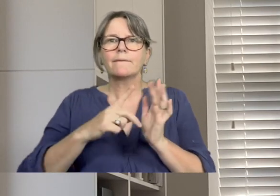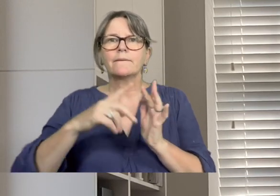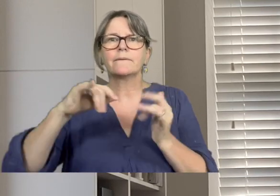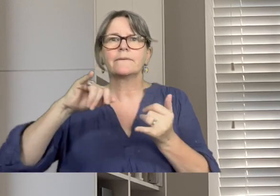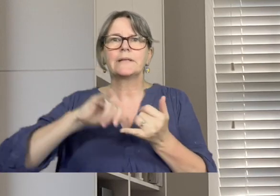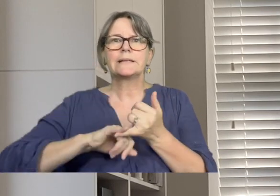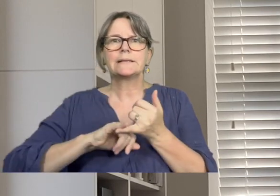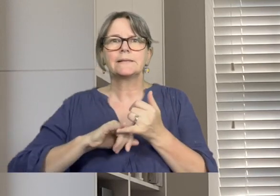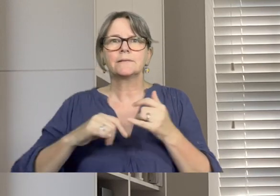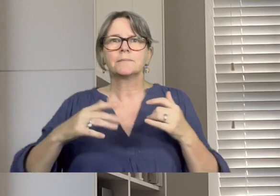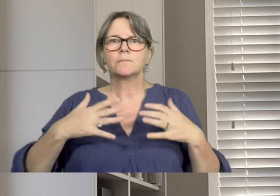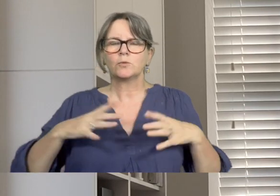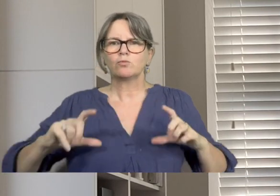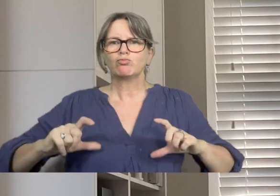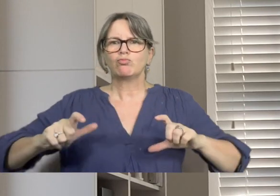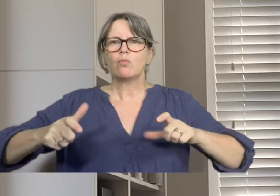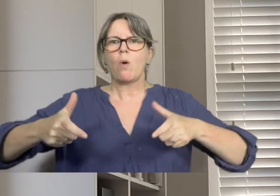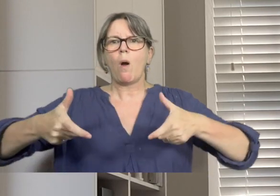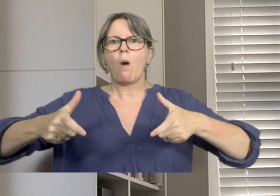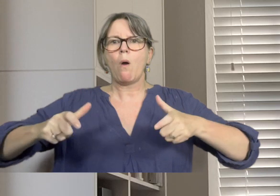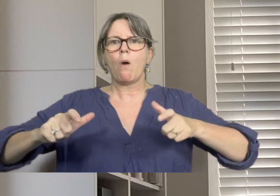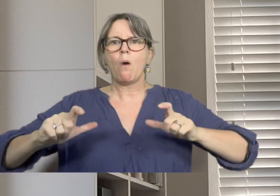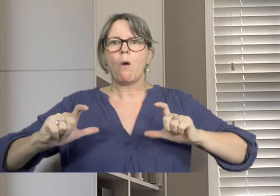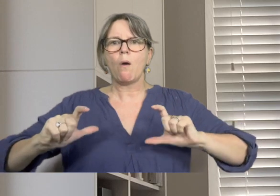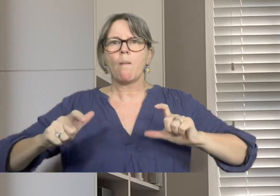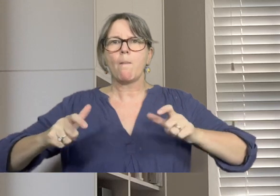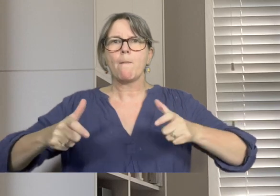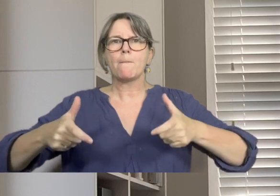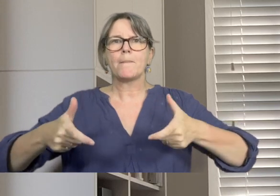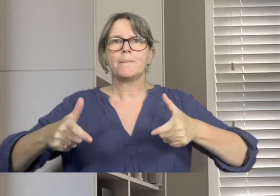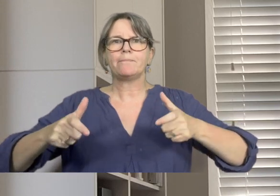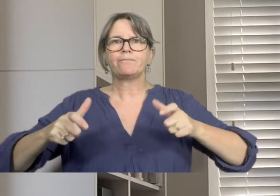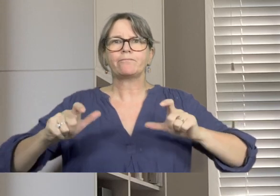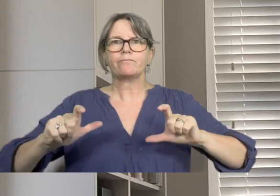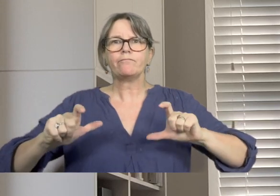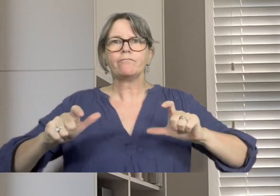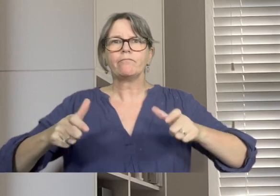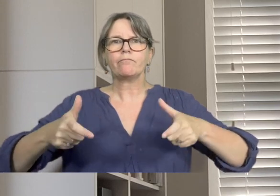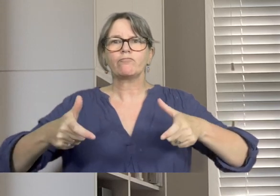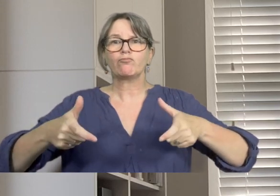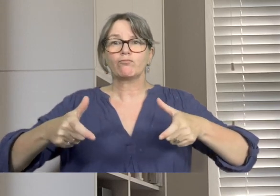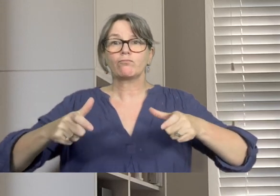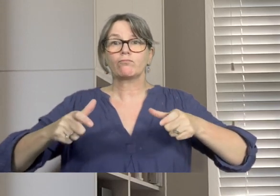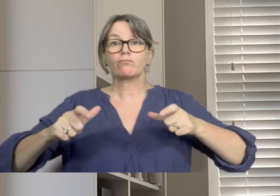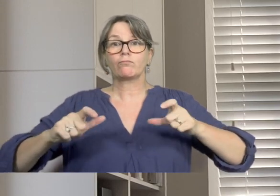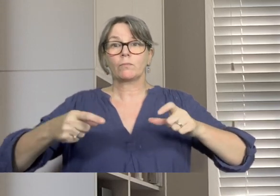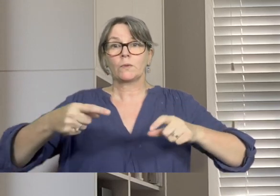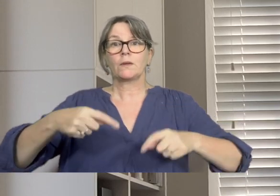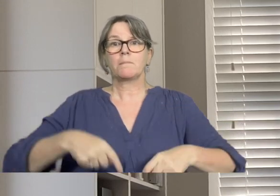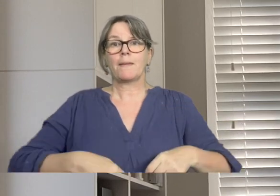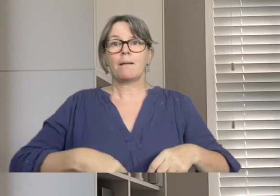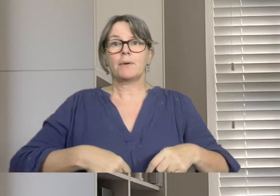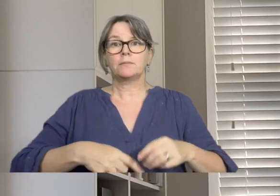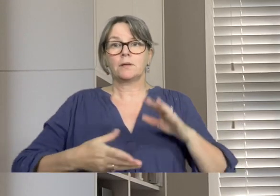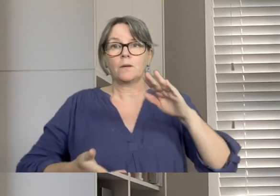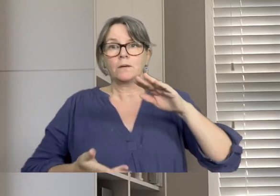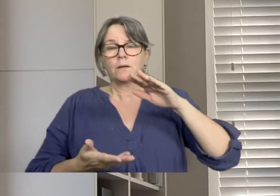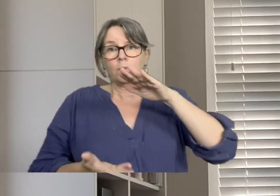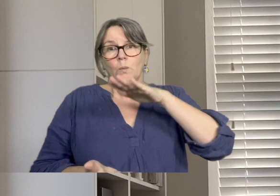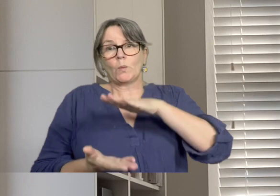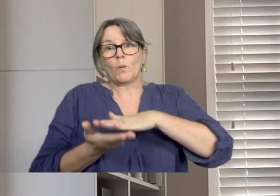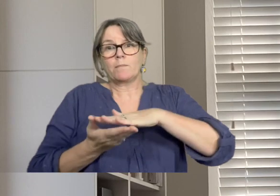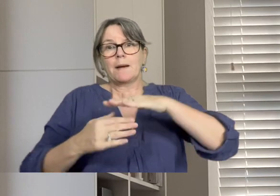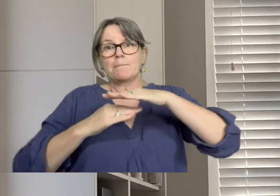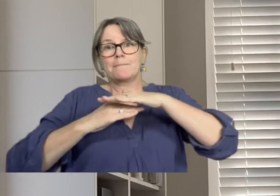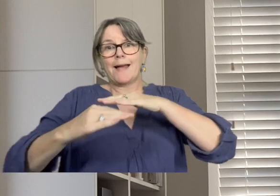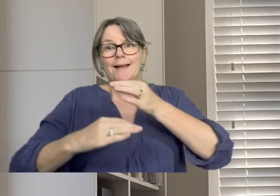So sending the tail down into the mat, and then sending the belly button down into the mat so the tail curls. So we're rocking the pelvis up and